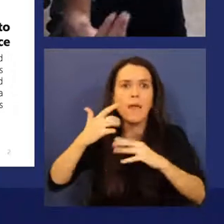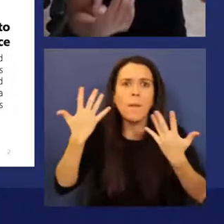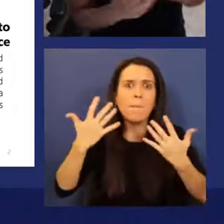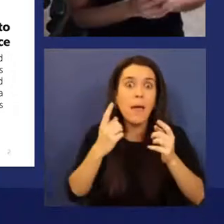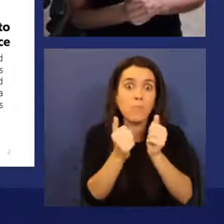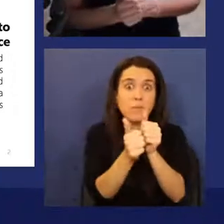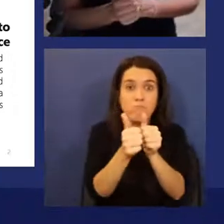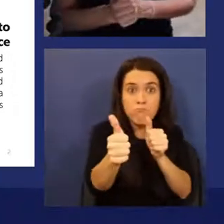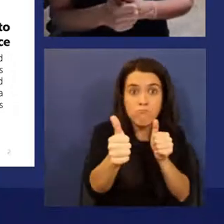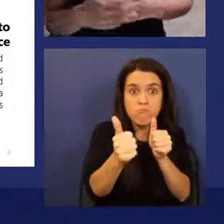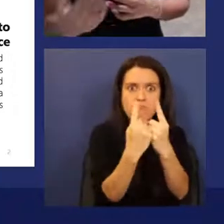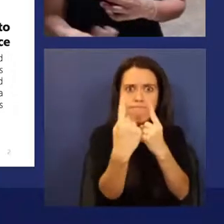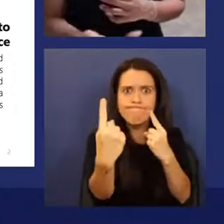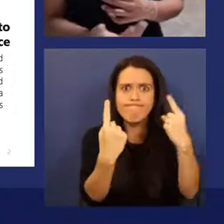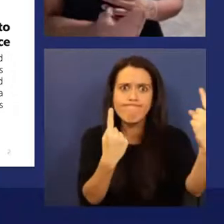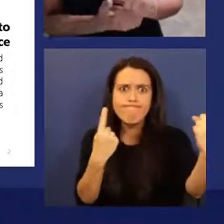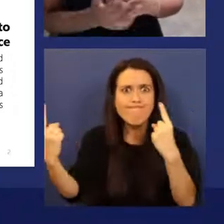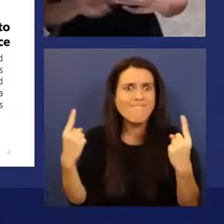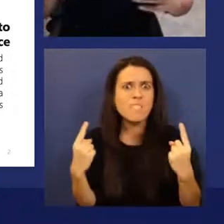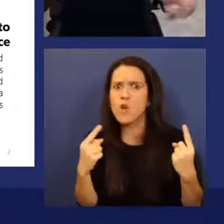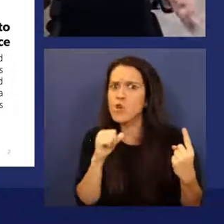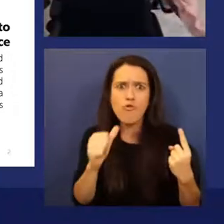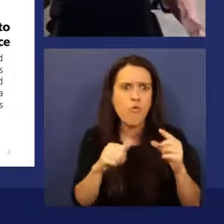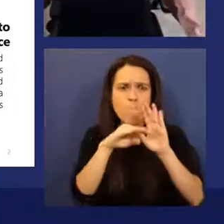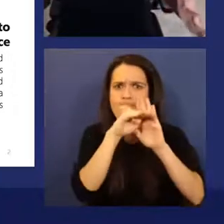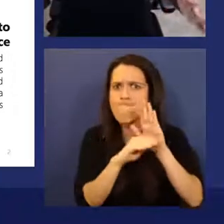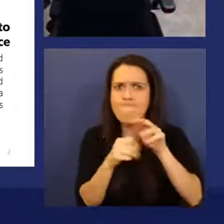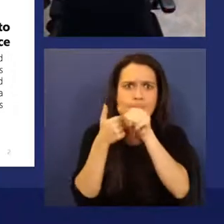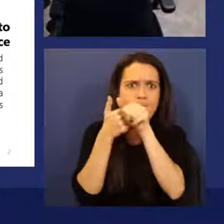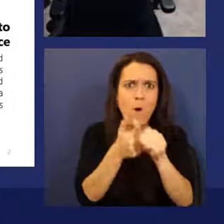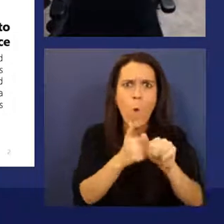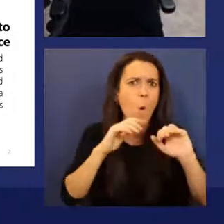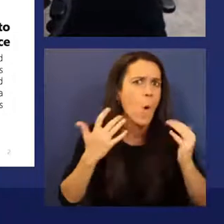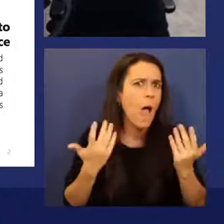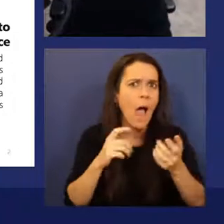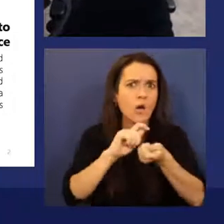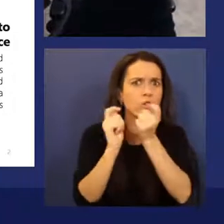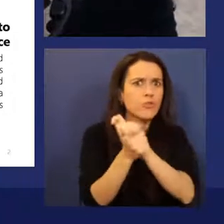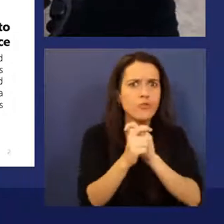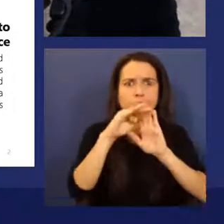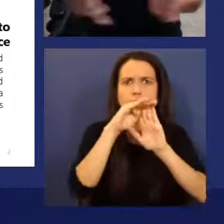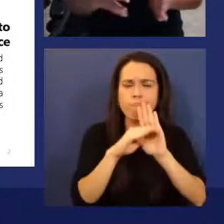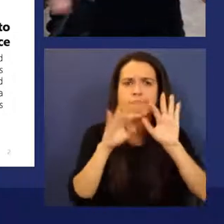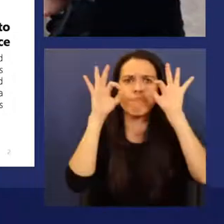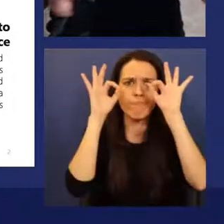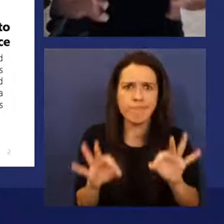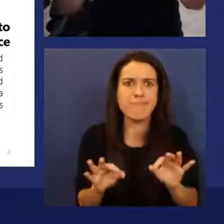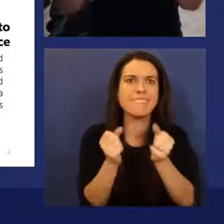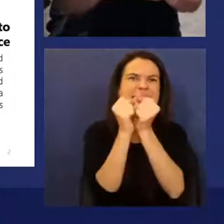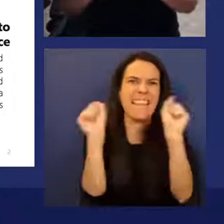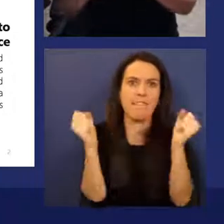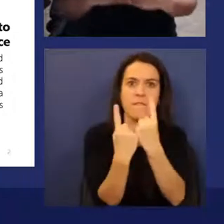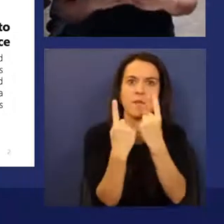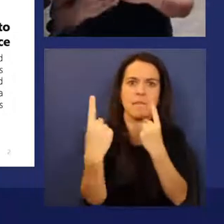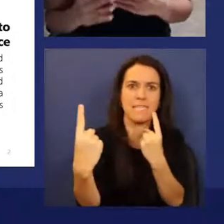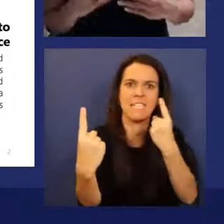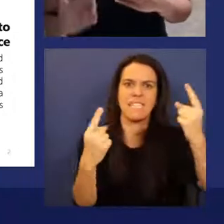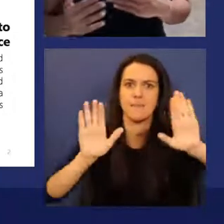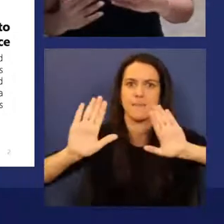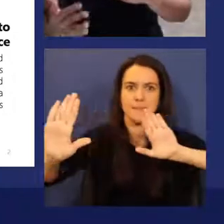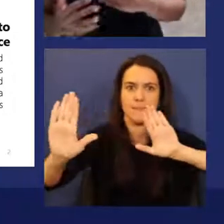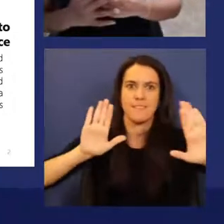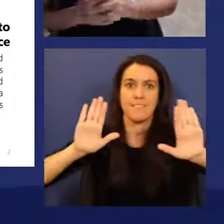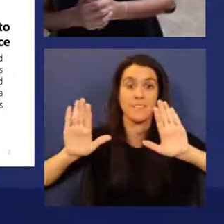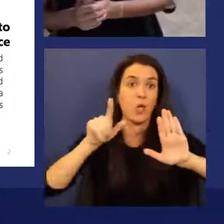not, how can we put some guidance around it to make sure that people are standing safely? So this is a very, very